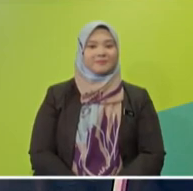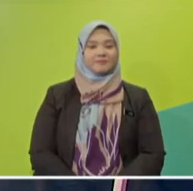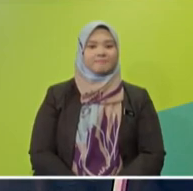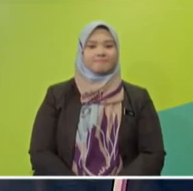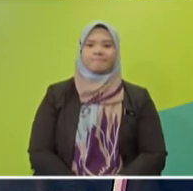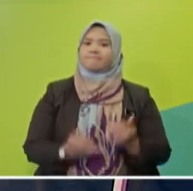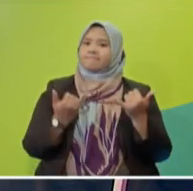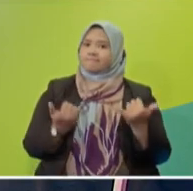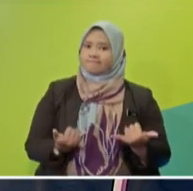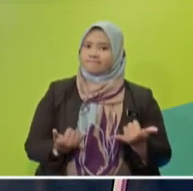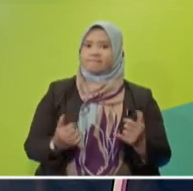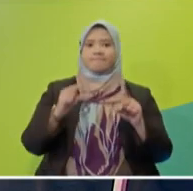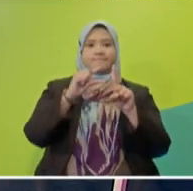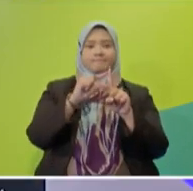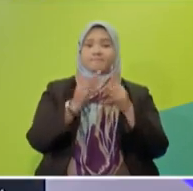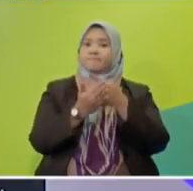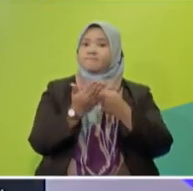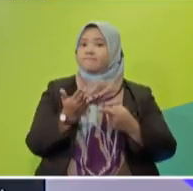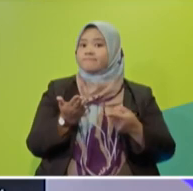Here you go, teacher. Okay.